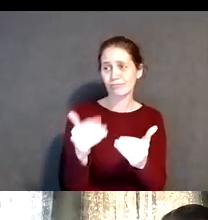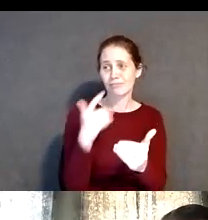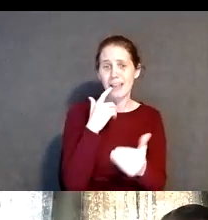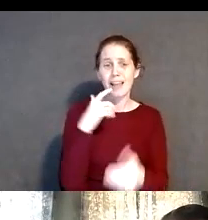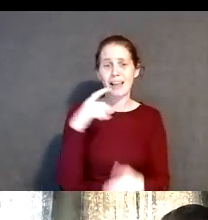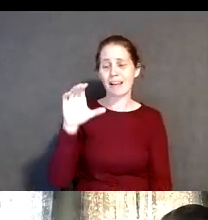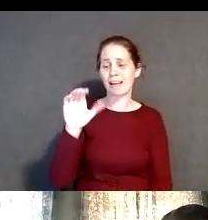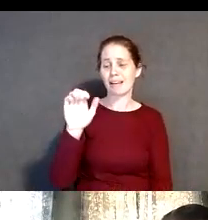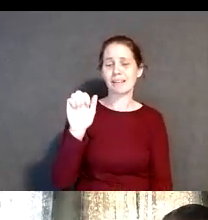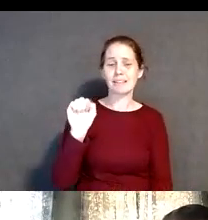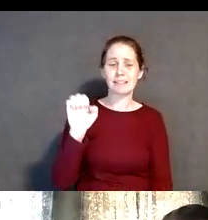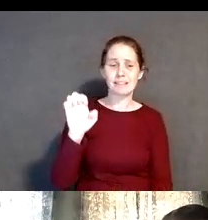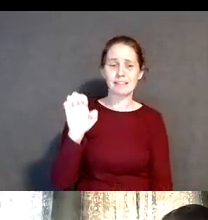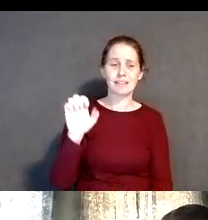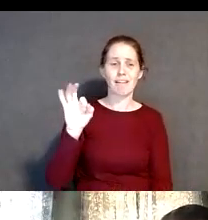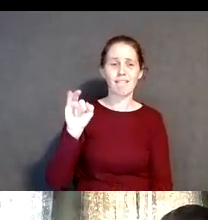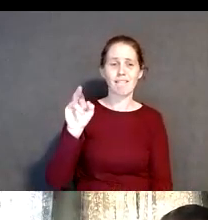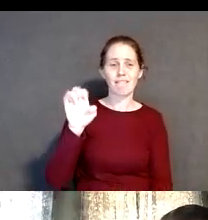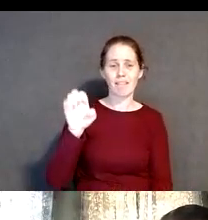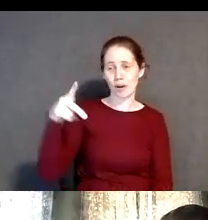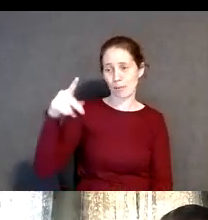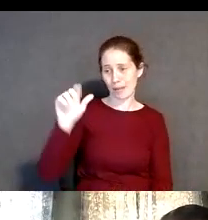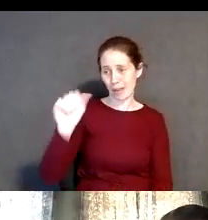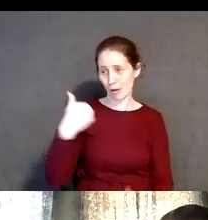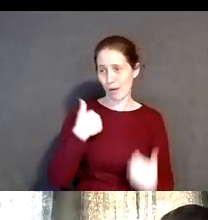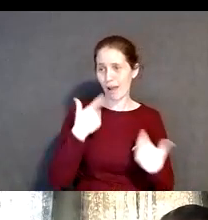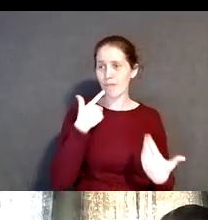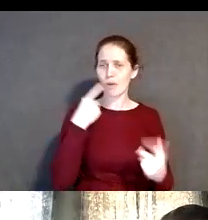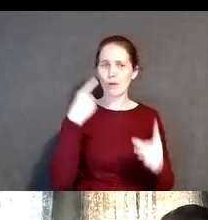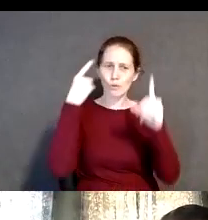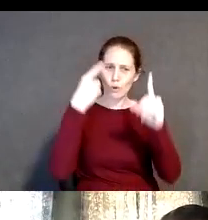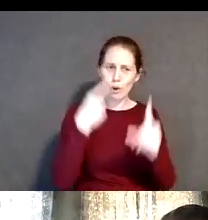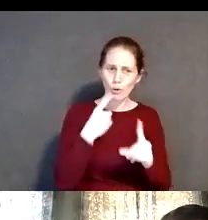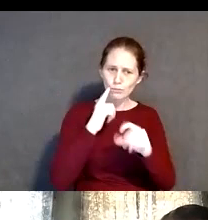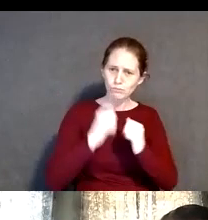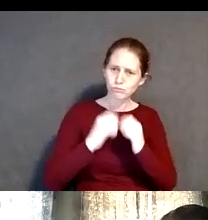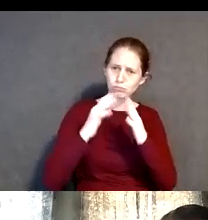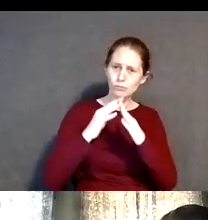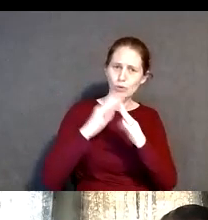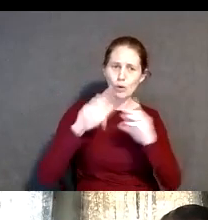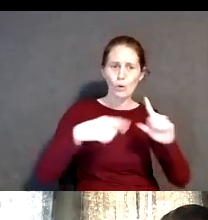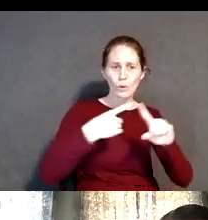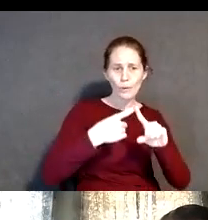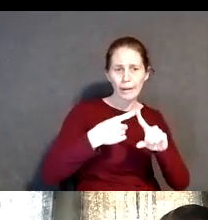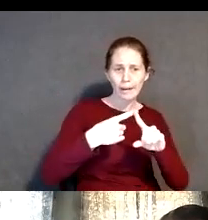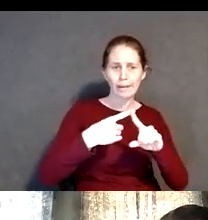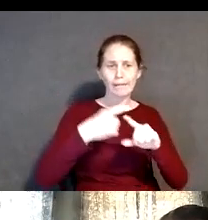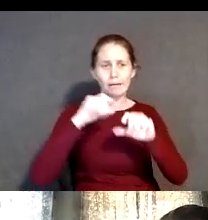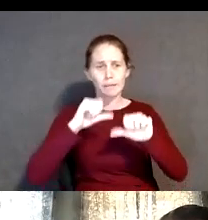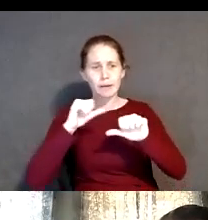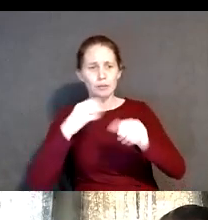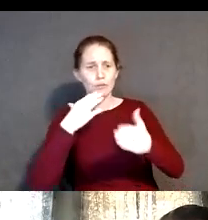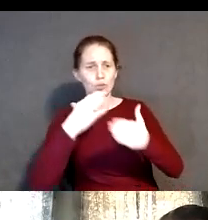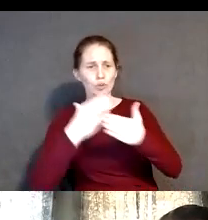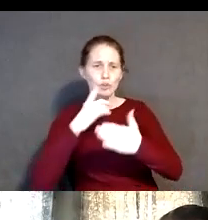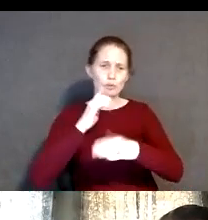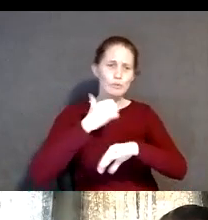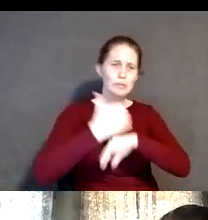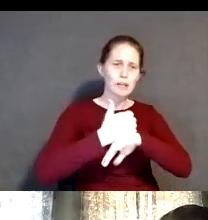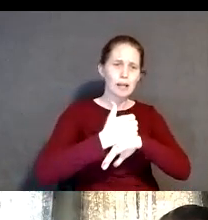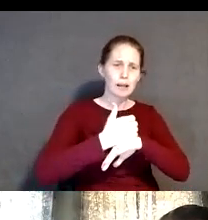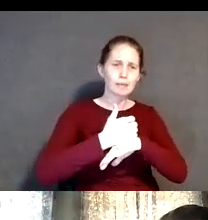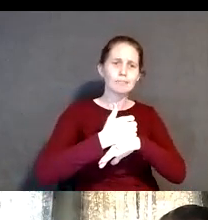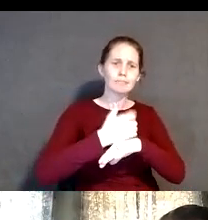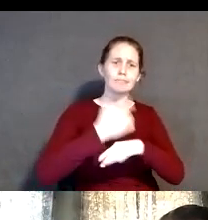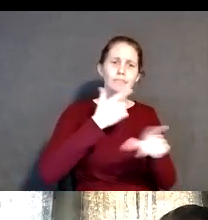PA with our common goals of just implementing when and wherever possible sensible gun legislation.